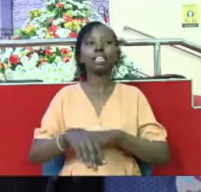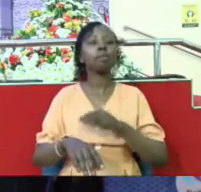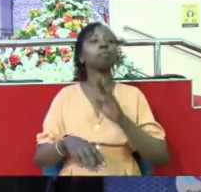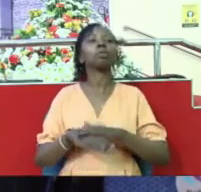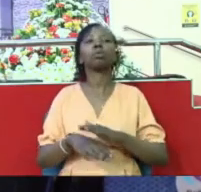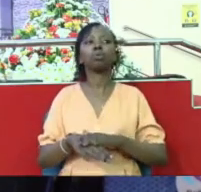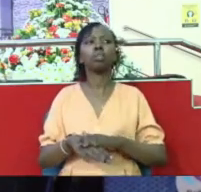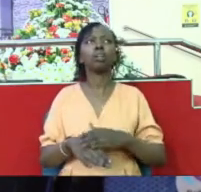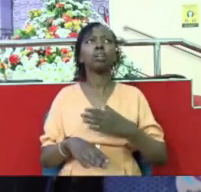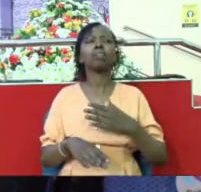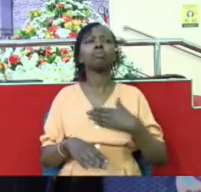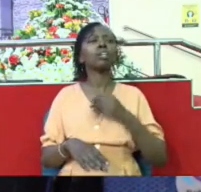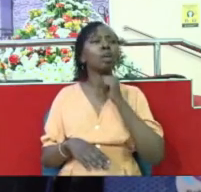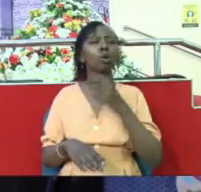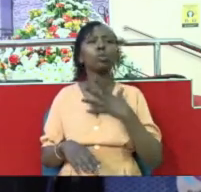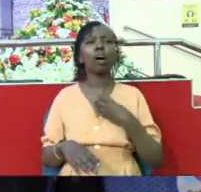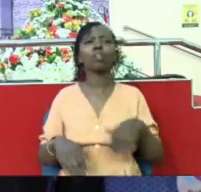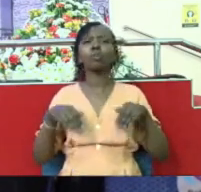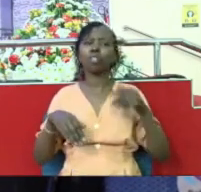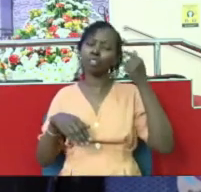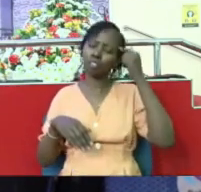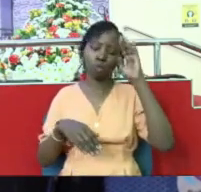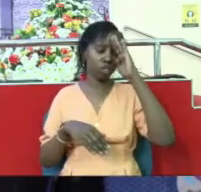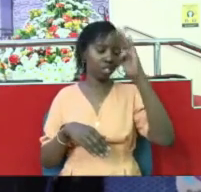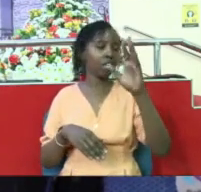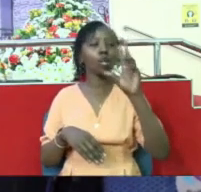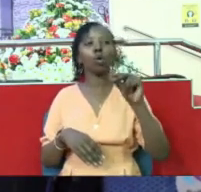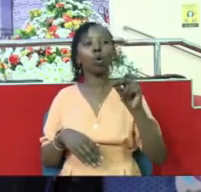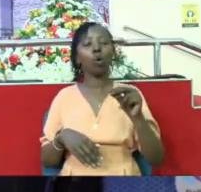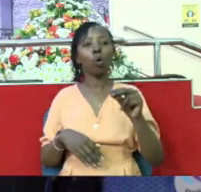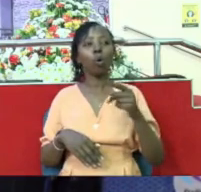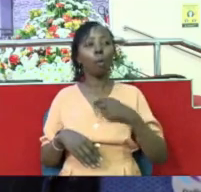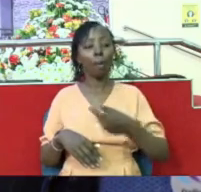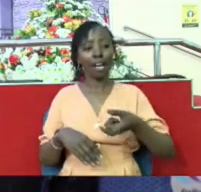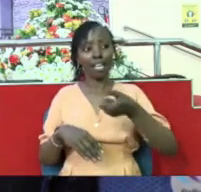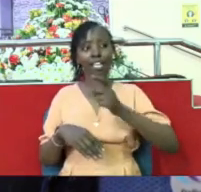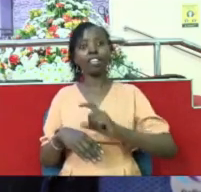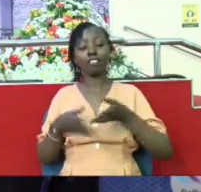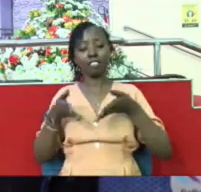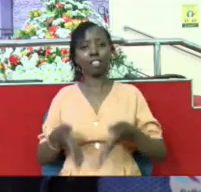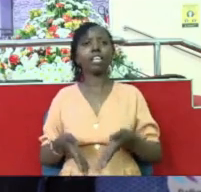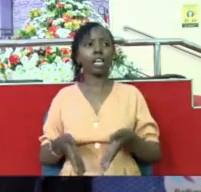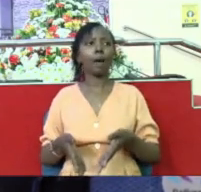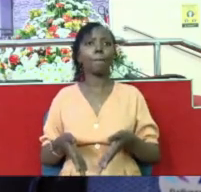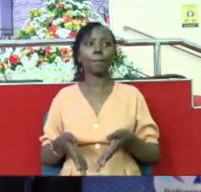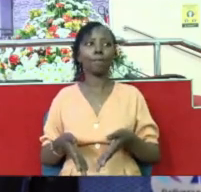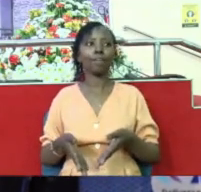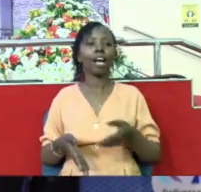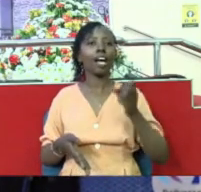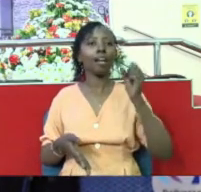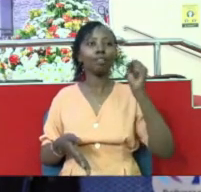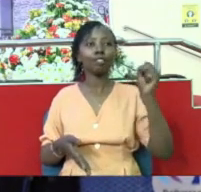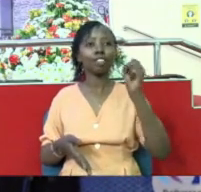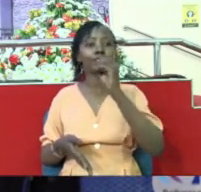don't want to wait for Sunday. Singojei Jumapili. My gift is here. Zawadi yangu iko hapa. 50.